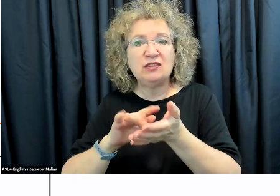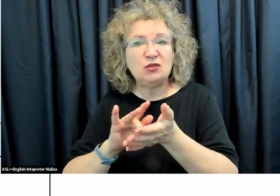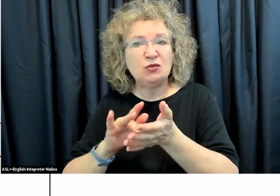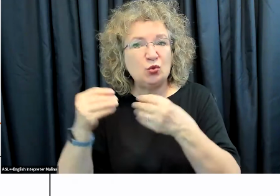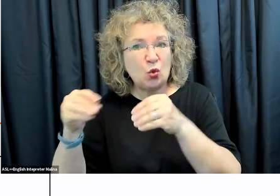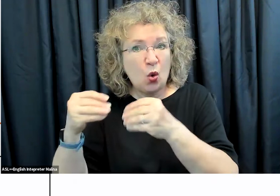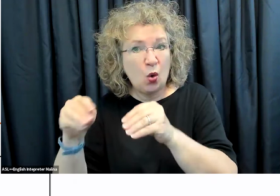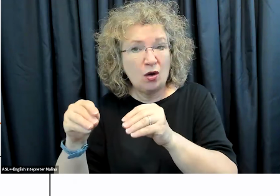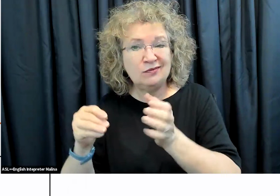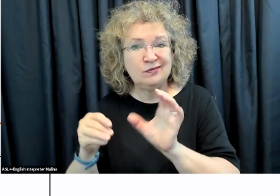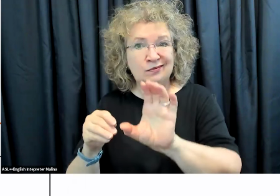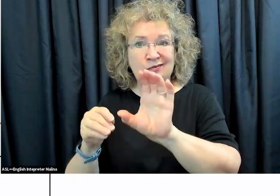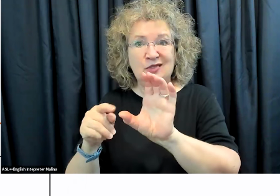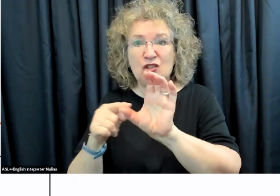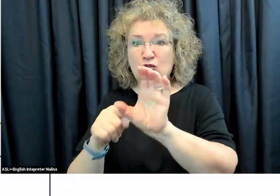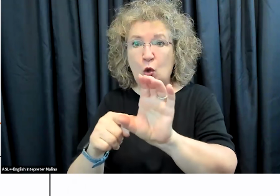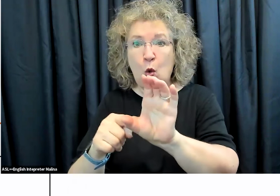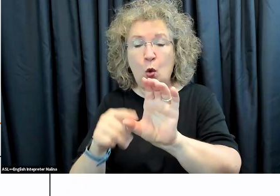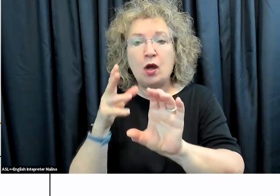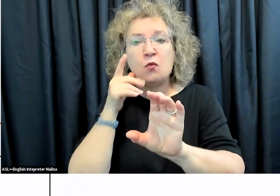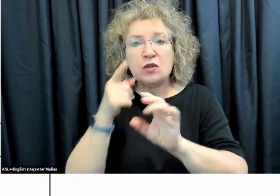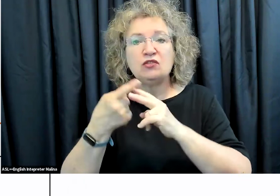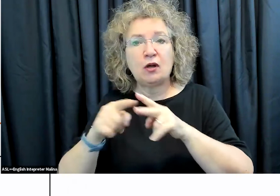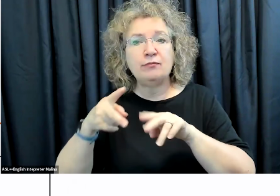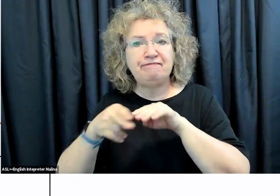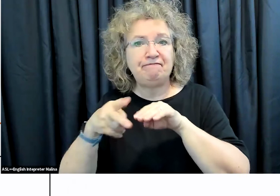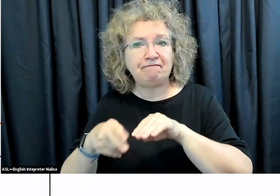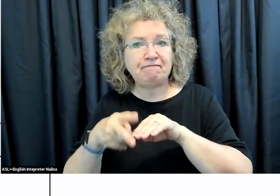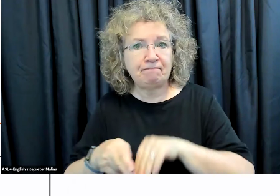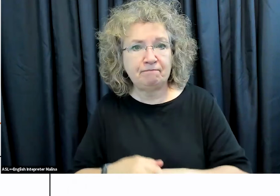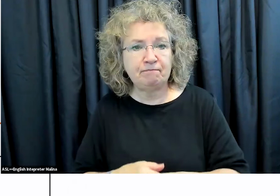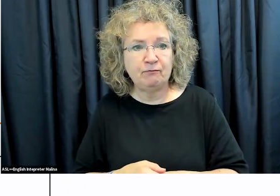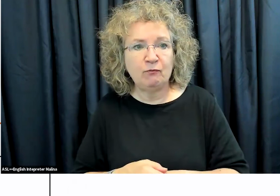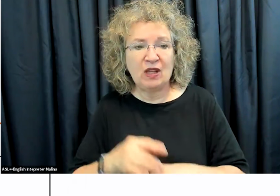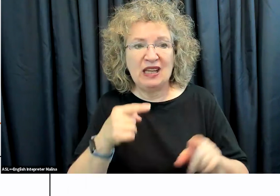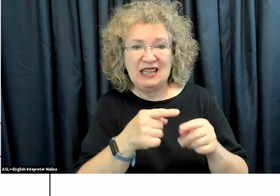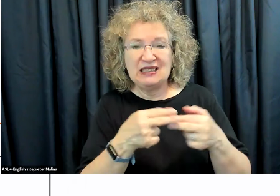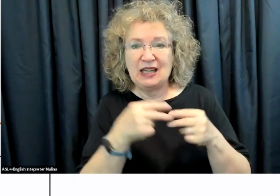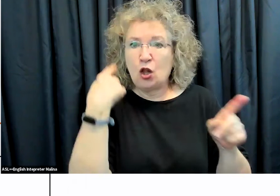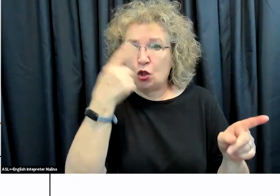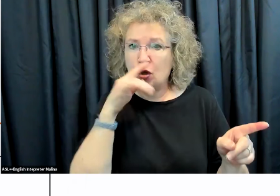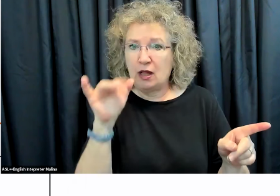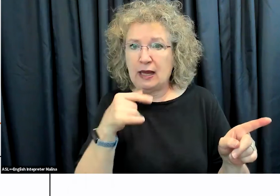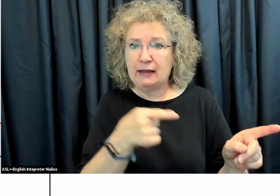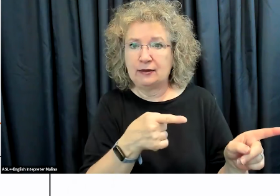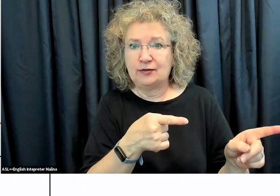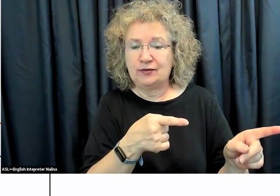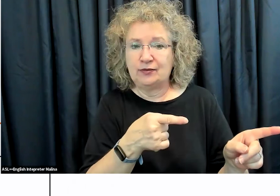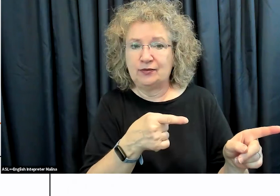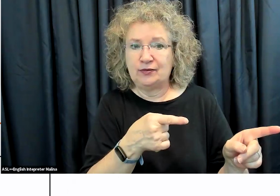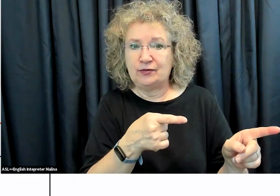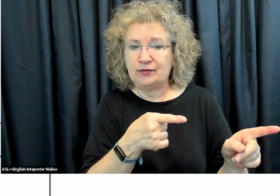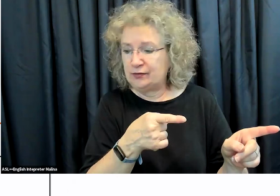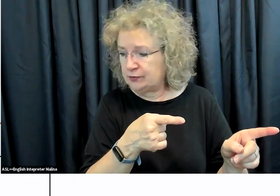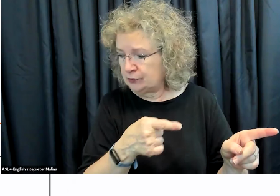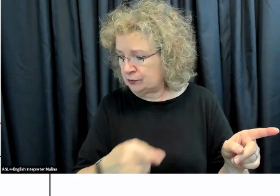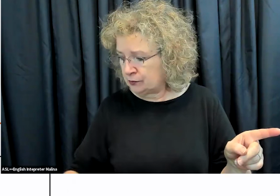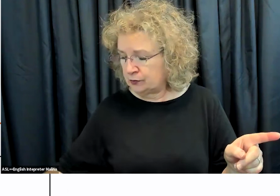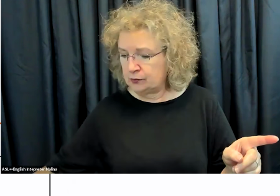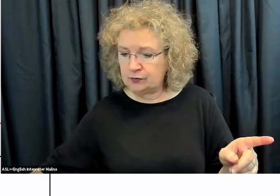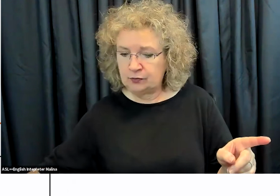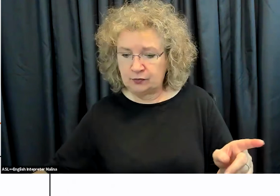And this slide just shows you what the actual discount cards would look like if you signed up for the program.